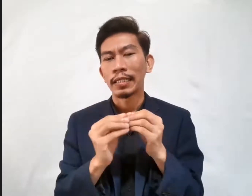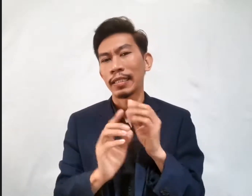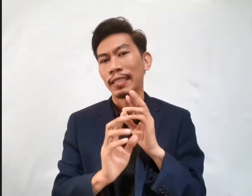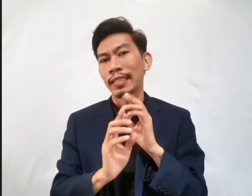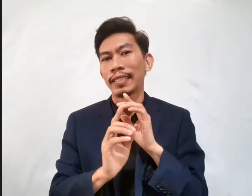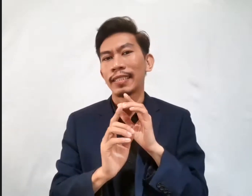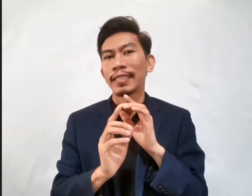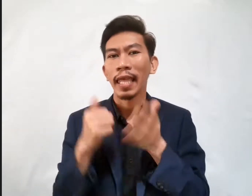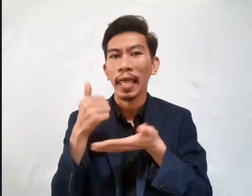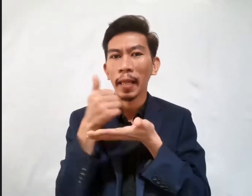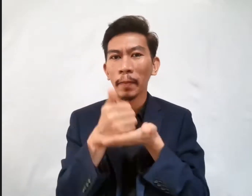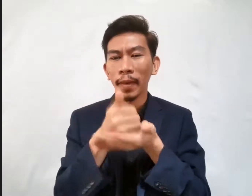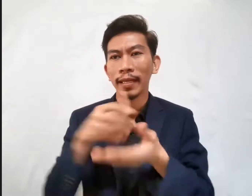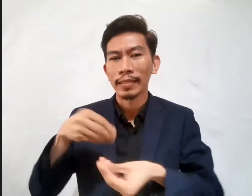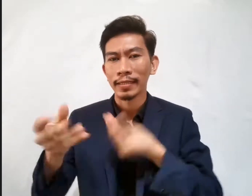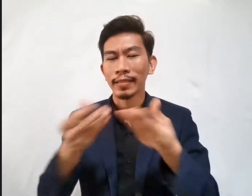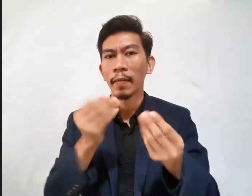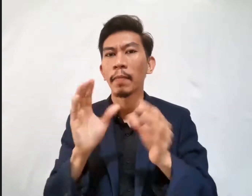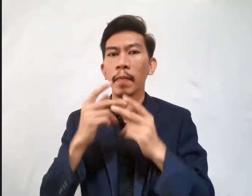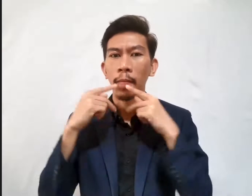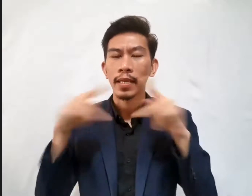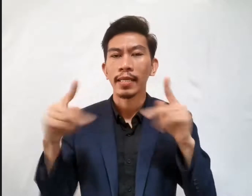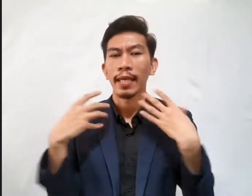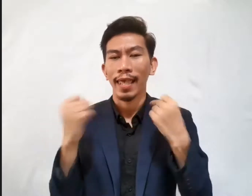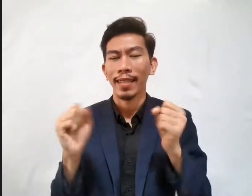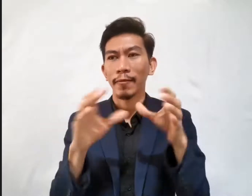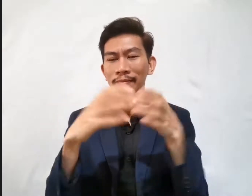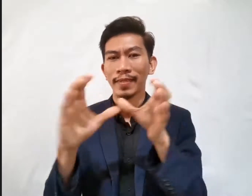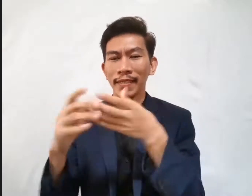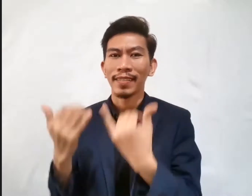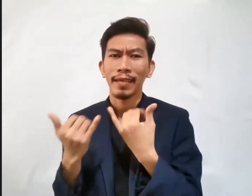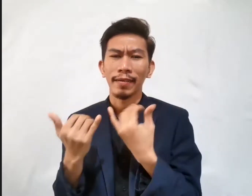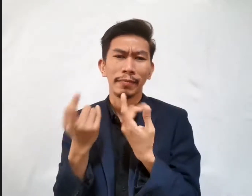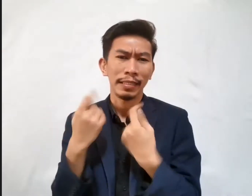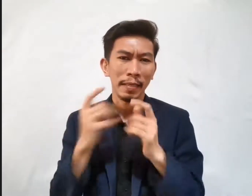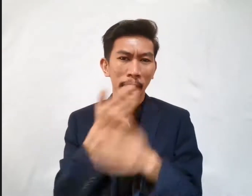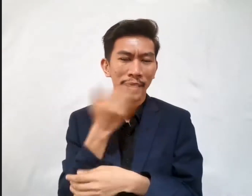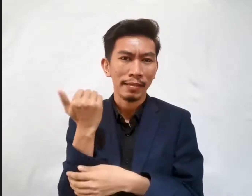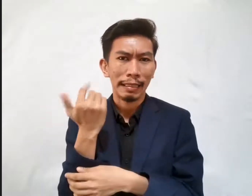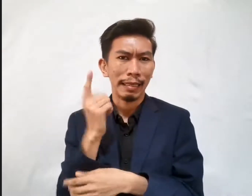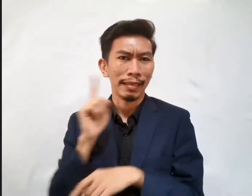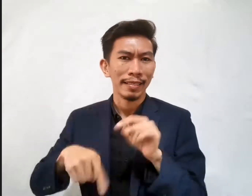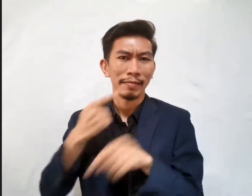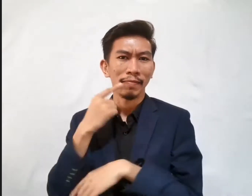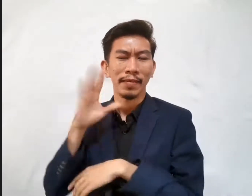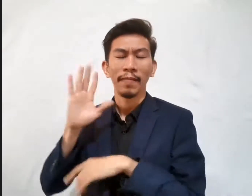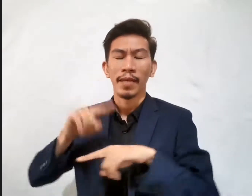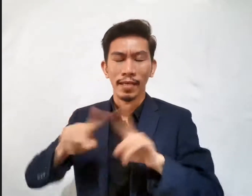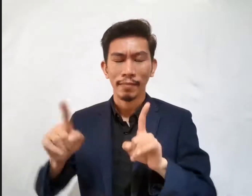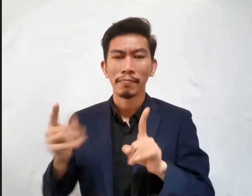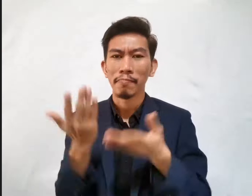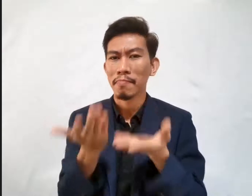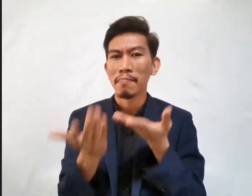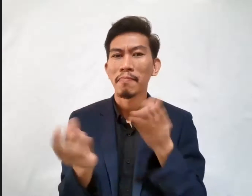generous to the public health sector. So best efforts na lang tayo. We cannot guarantee it yet, but I think we have a better chance by this